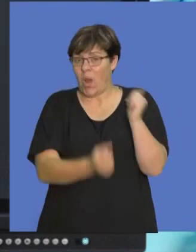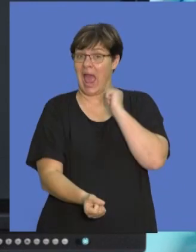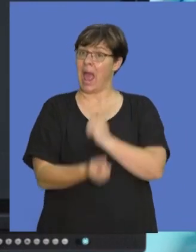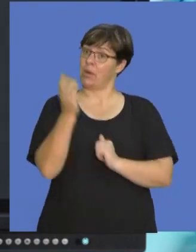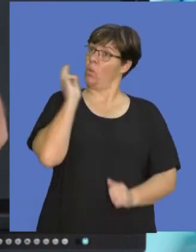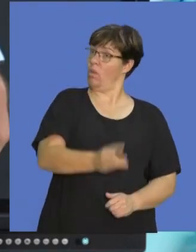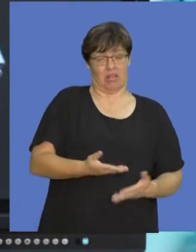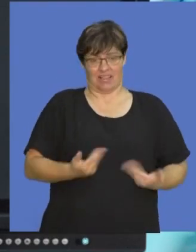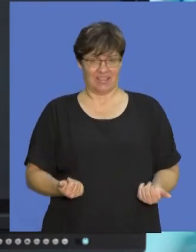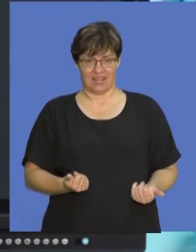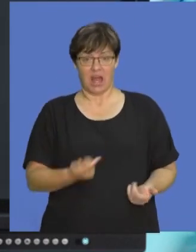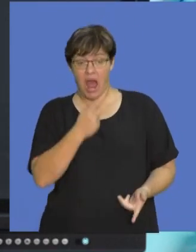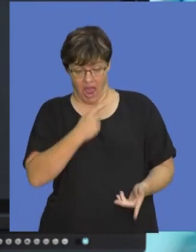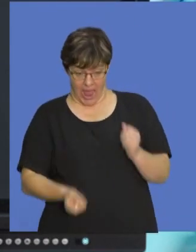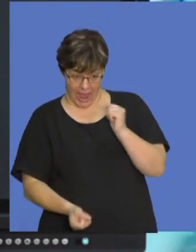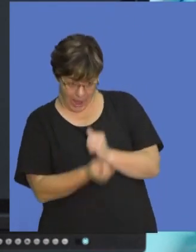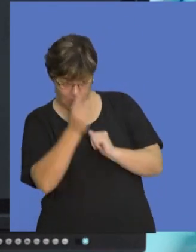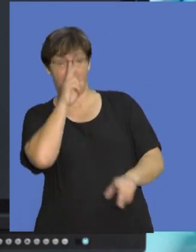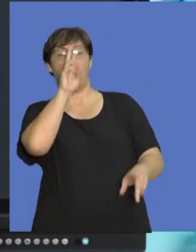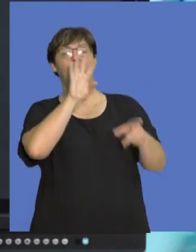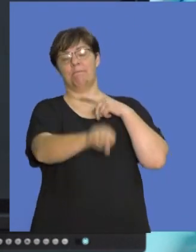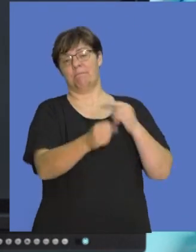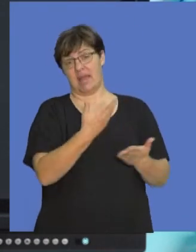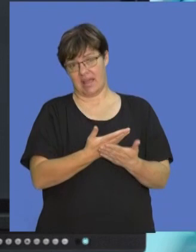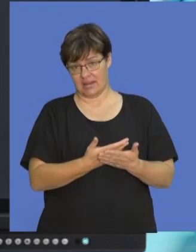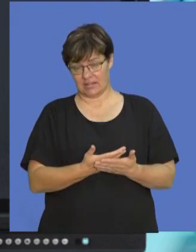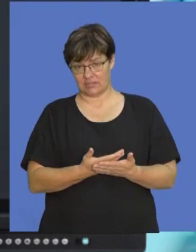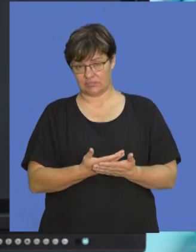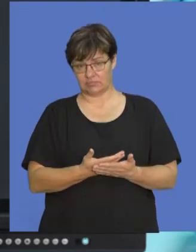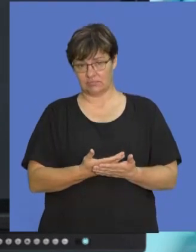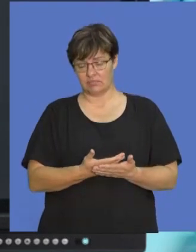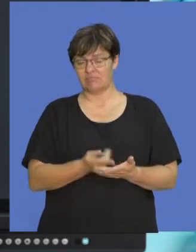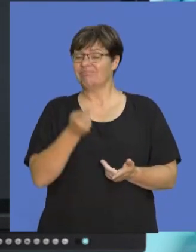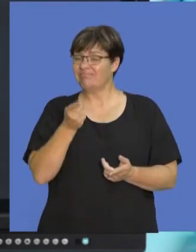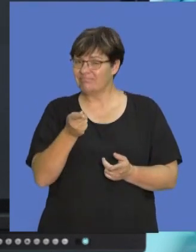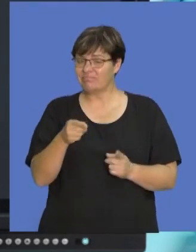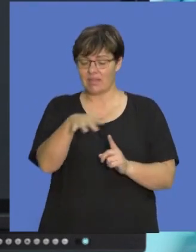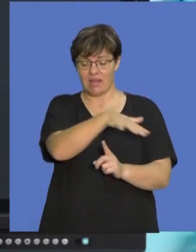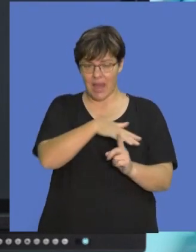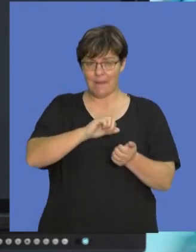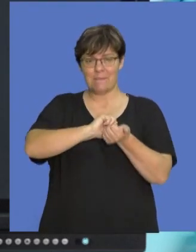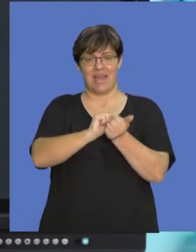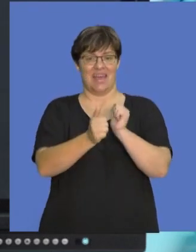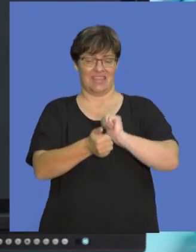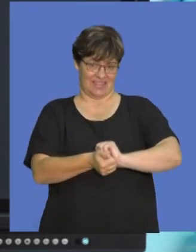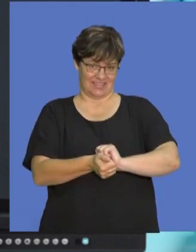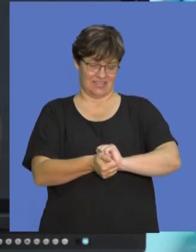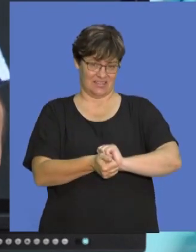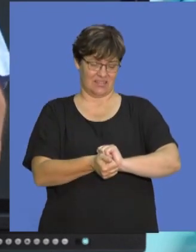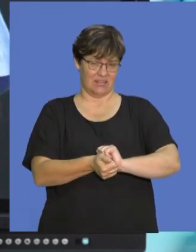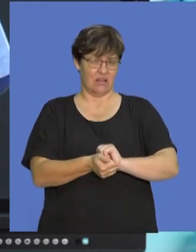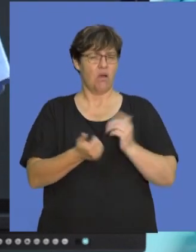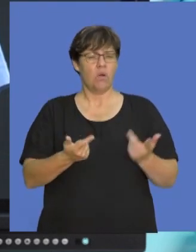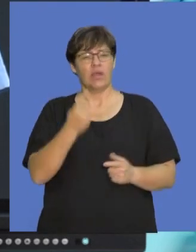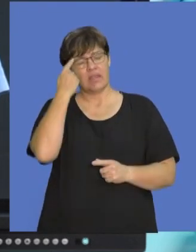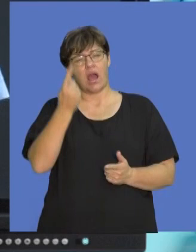going to happen until it actually happens. And so this is the area of mathematics where we think